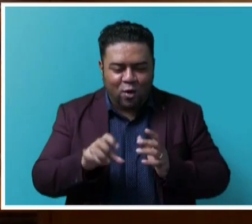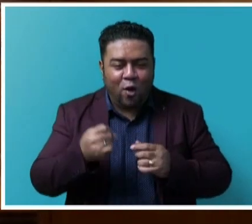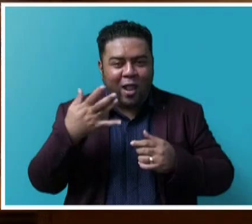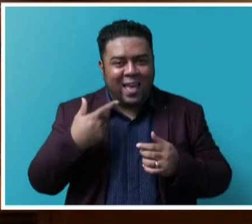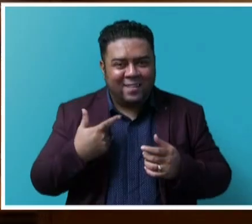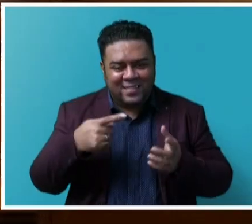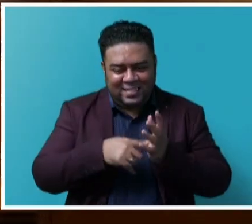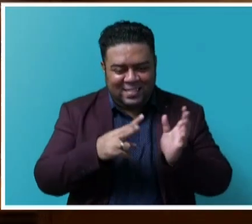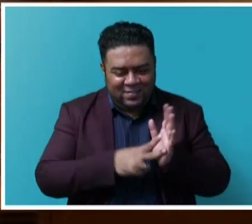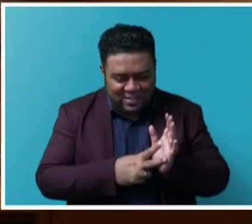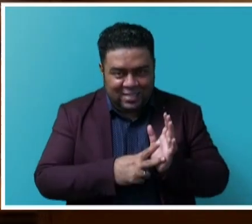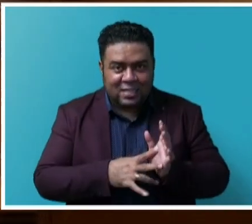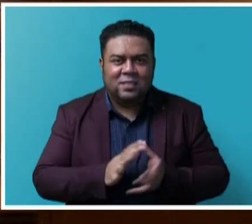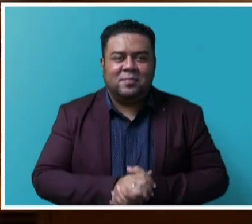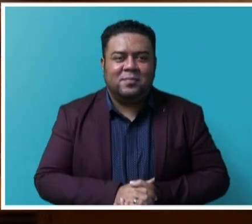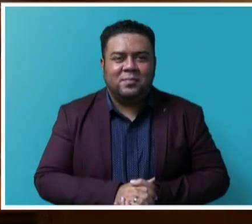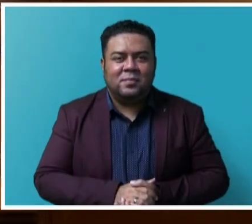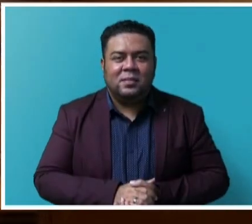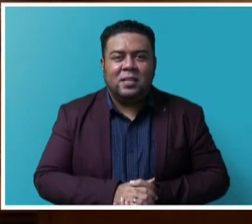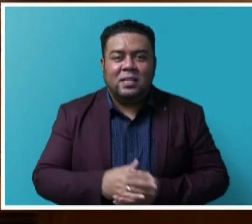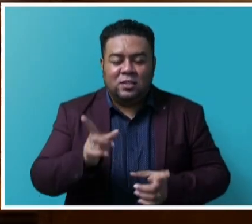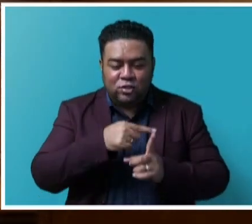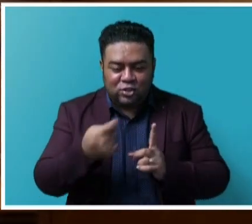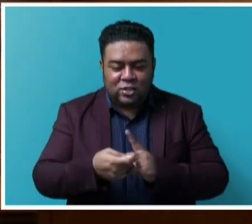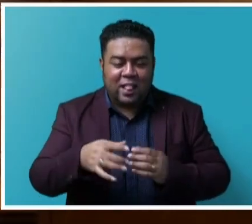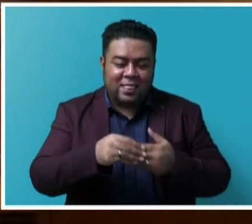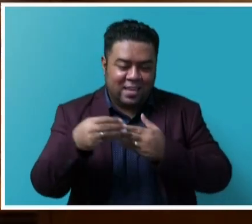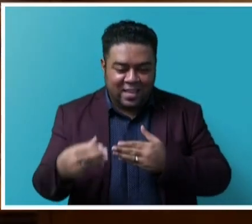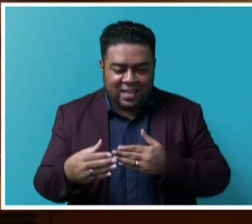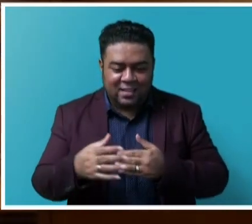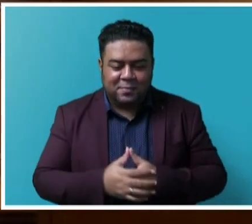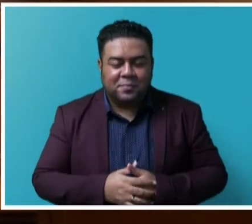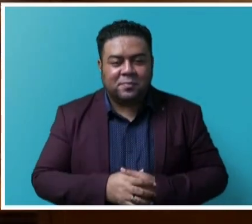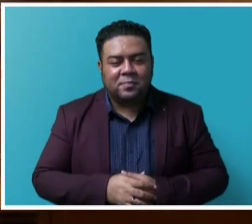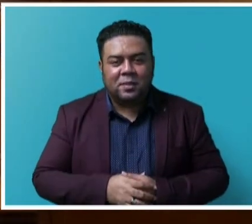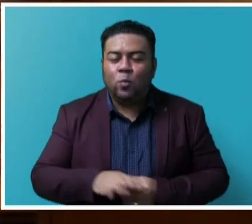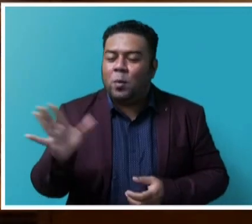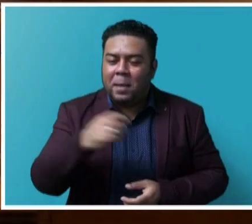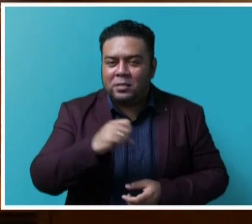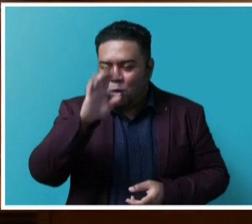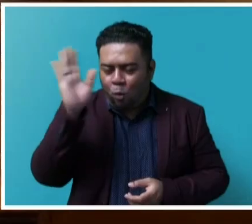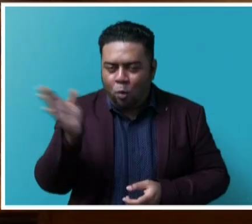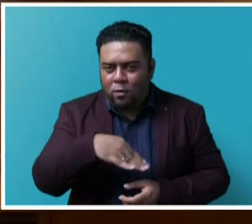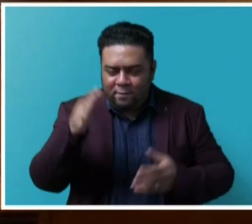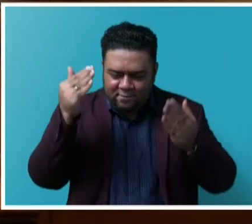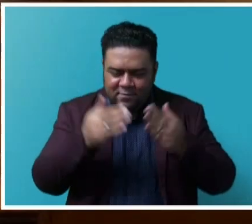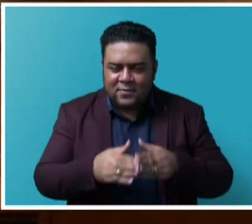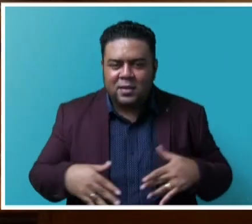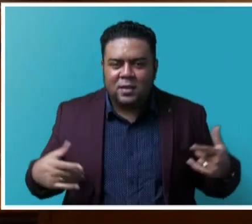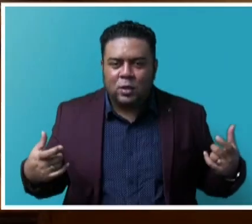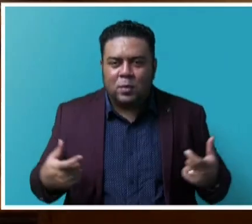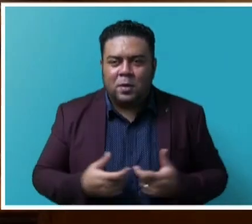in particular our traditional leaders, that we must all remain firmly committed